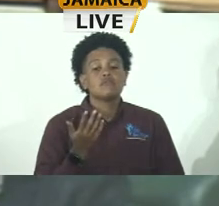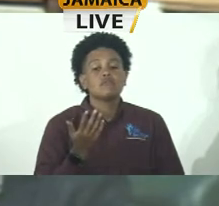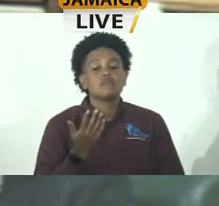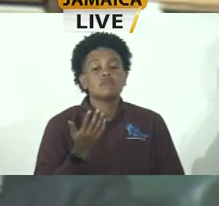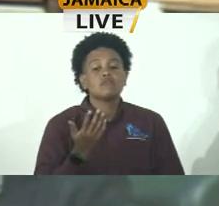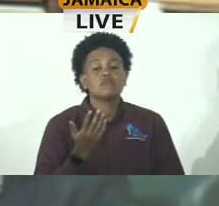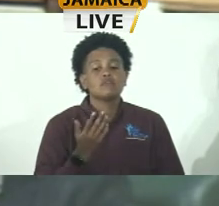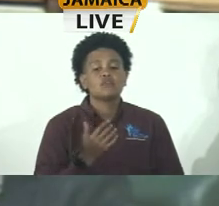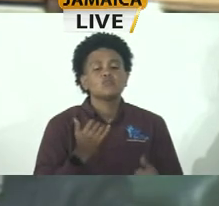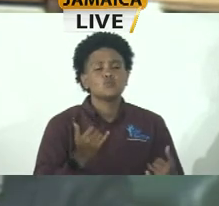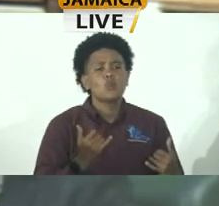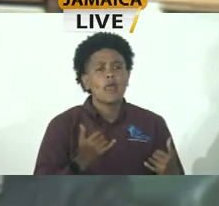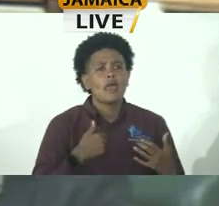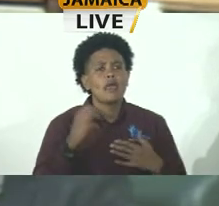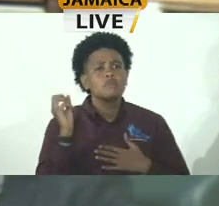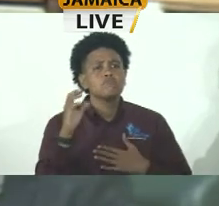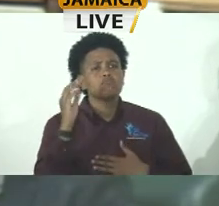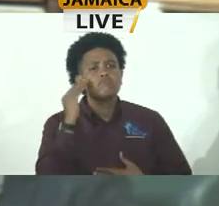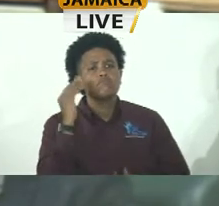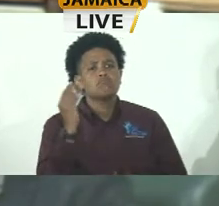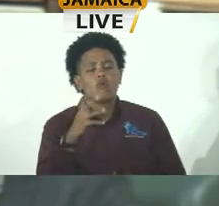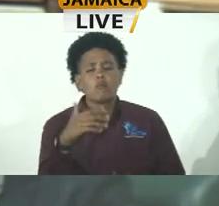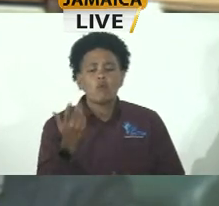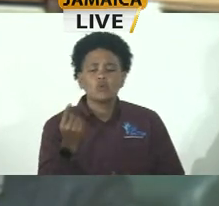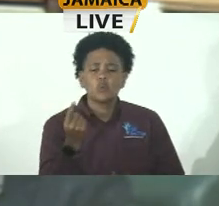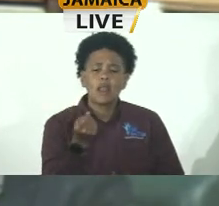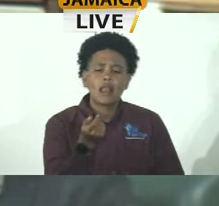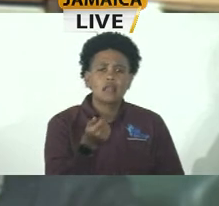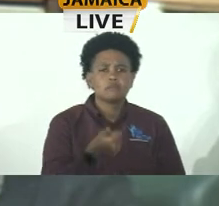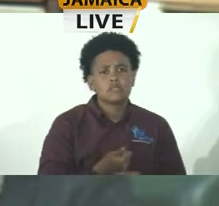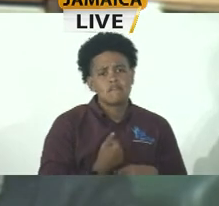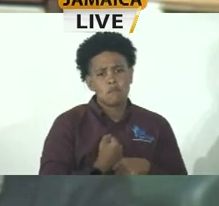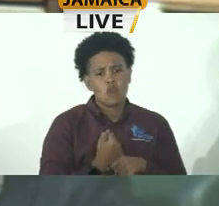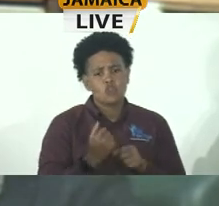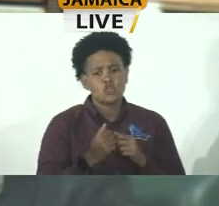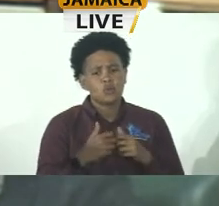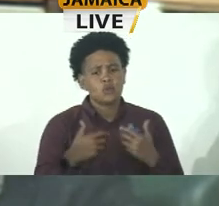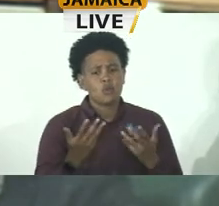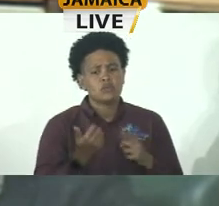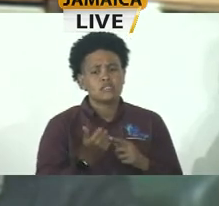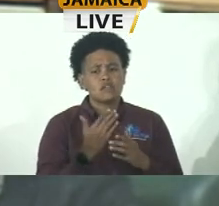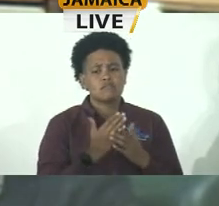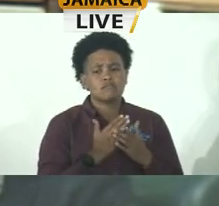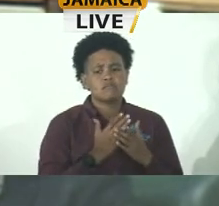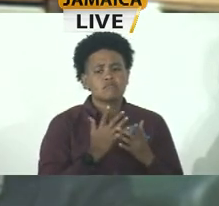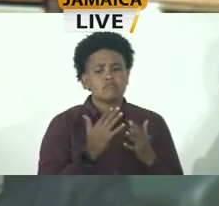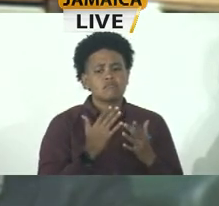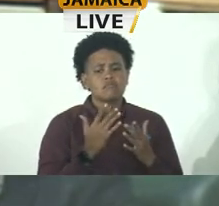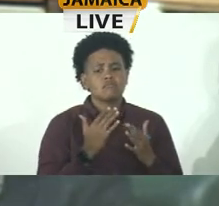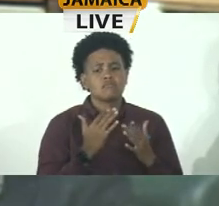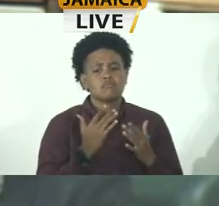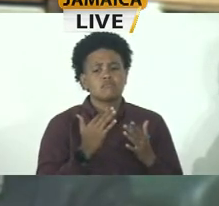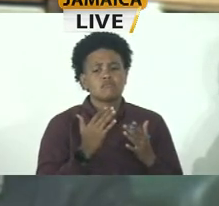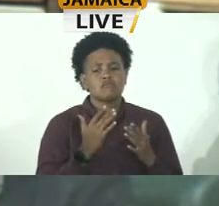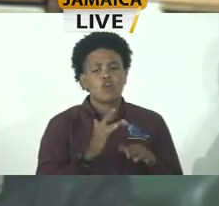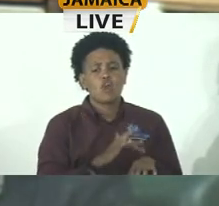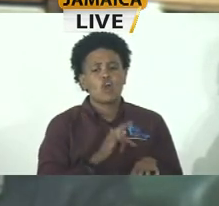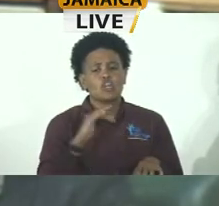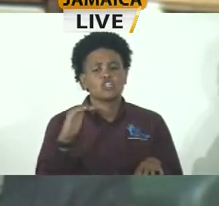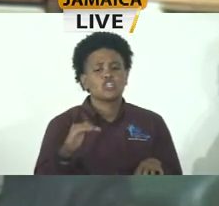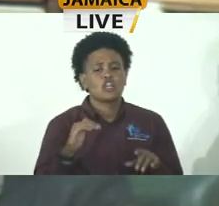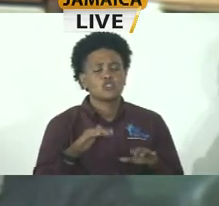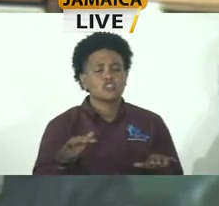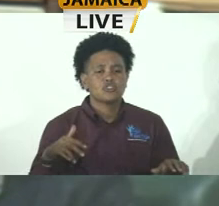had occasion to do a little production with some early childhood